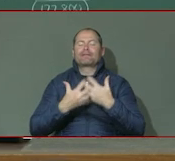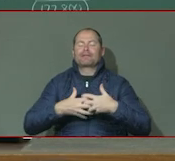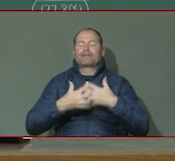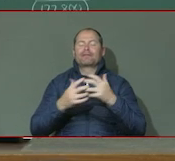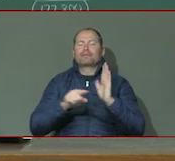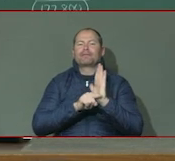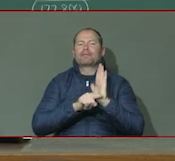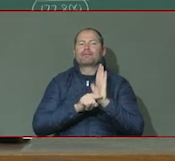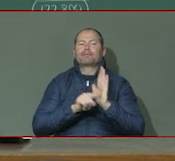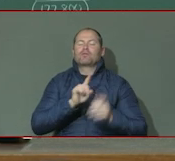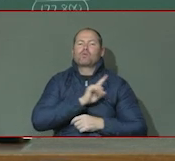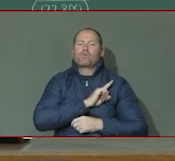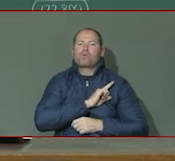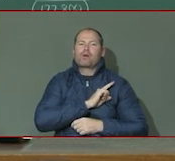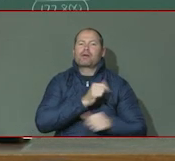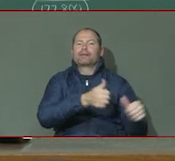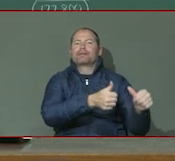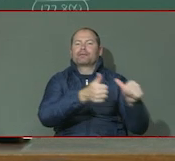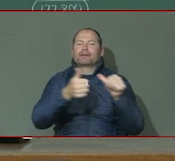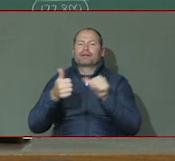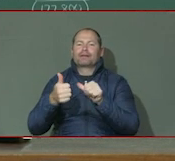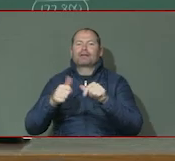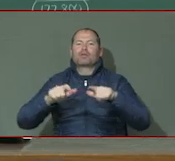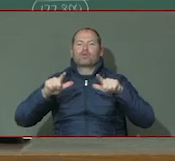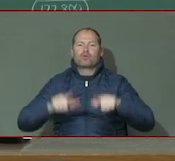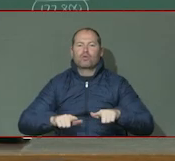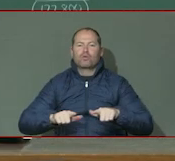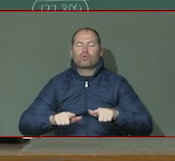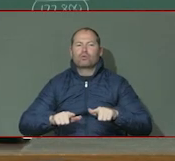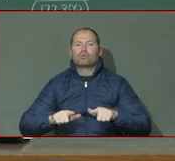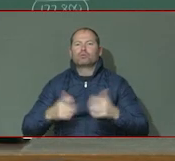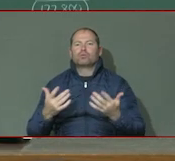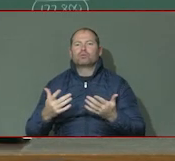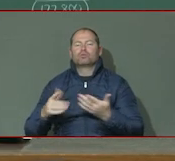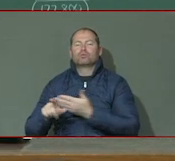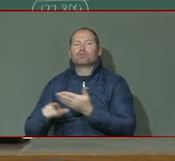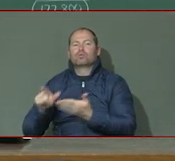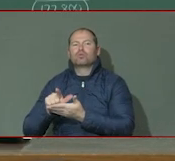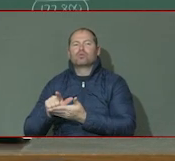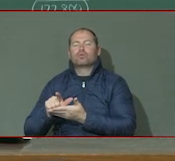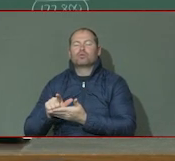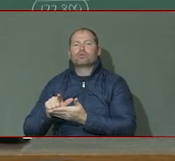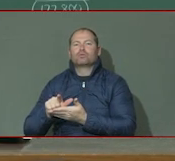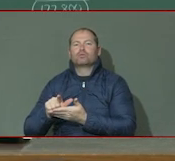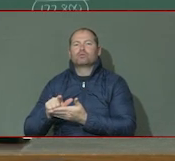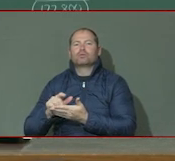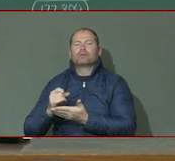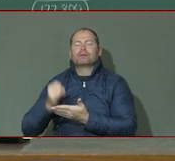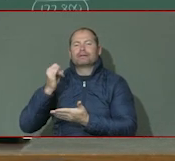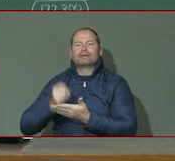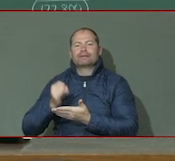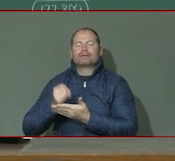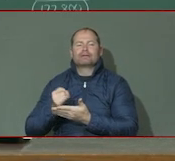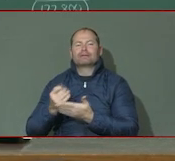the interest, the return is lower than the interest rate on the loan. And that's 8 marks, easy marks. When they